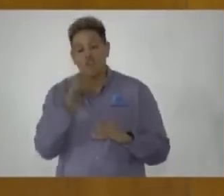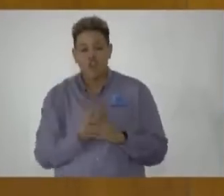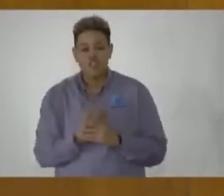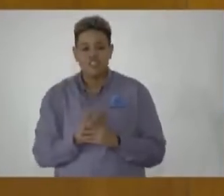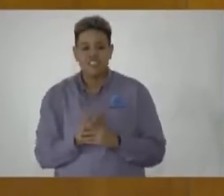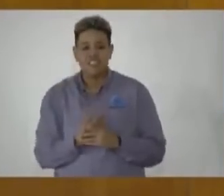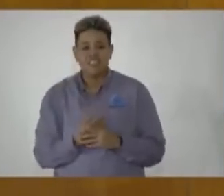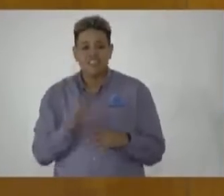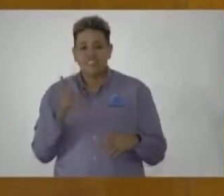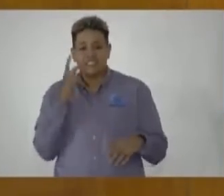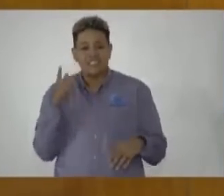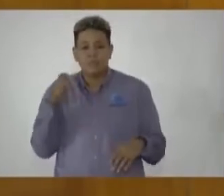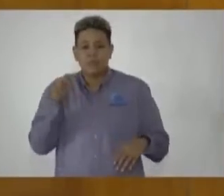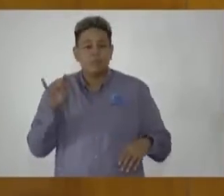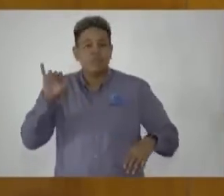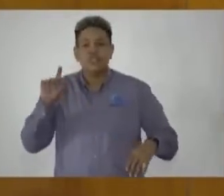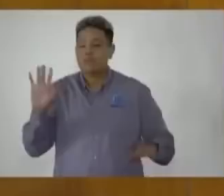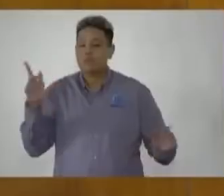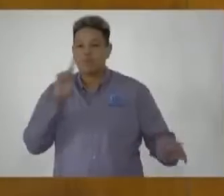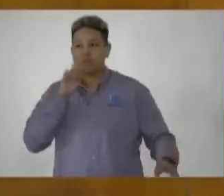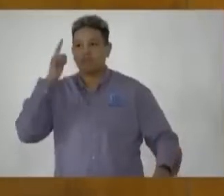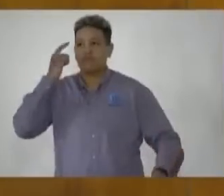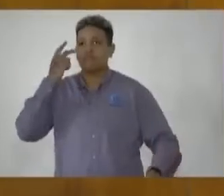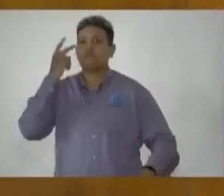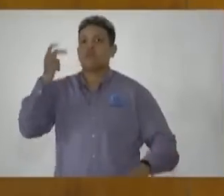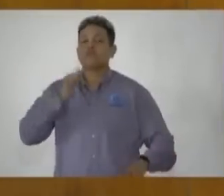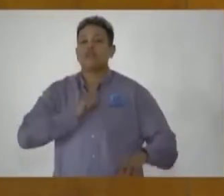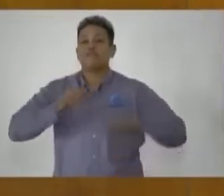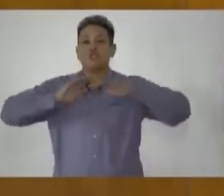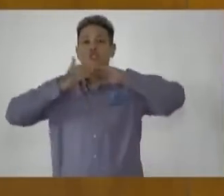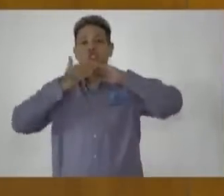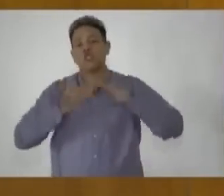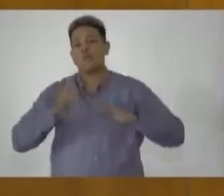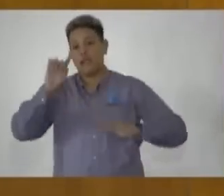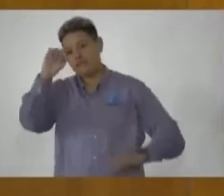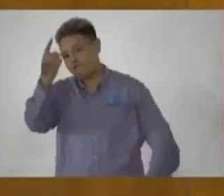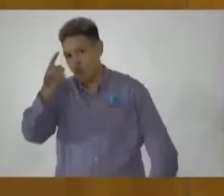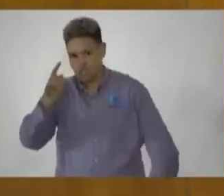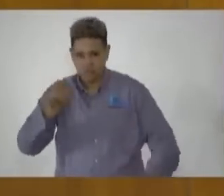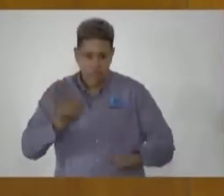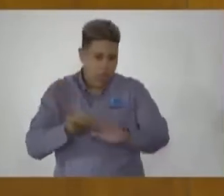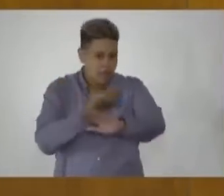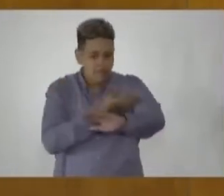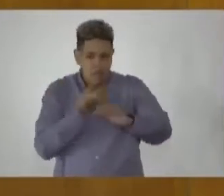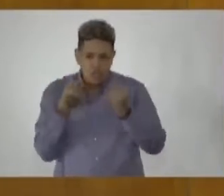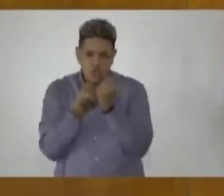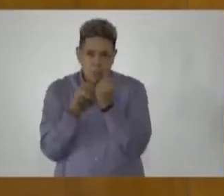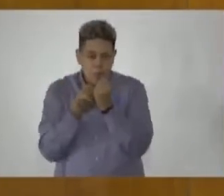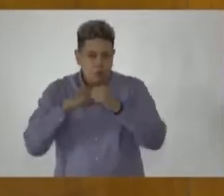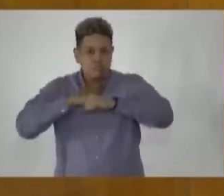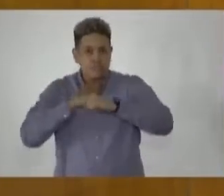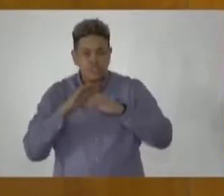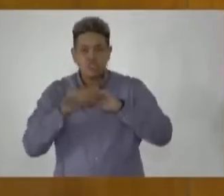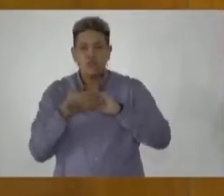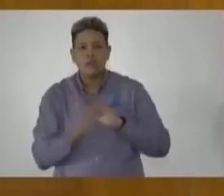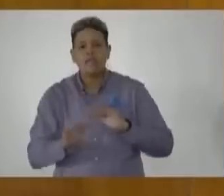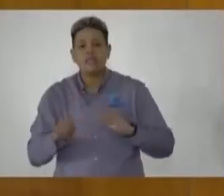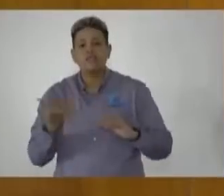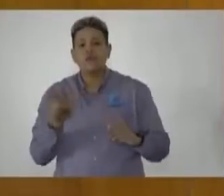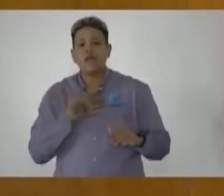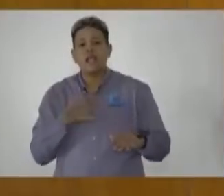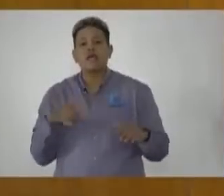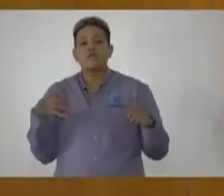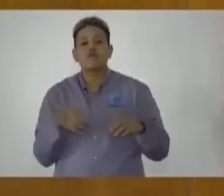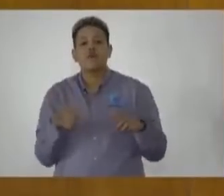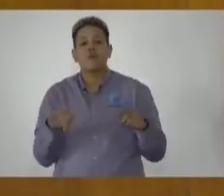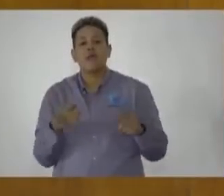didn't see PMP, they didn't see JLP. They saw themselves as having a role to advance Project Jamaica. And that's what I liked about